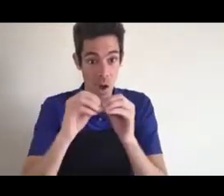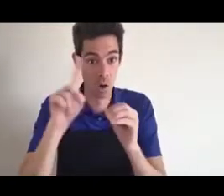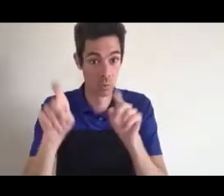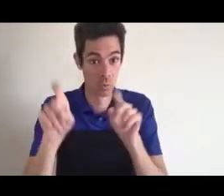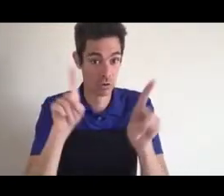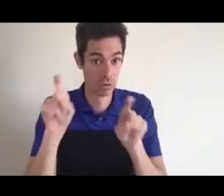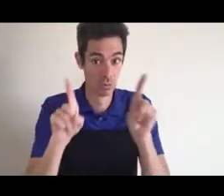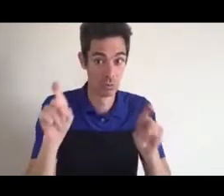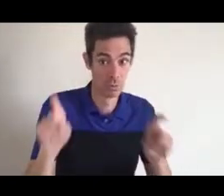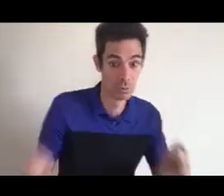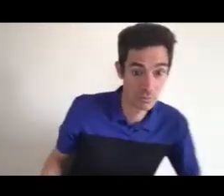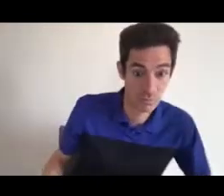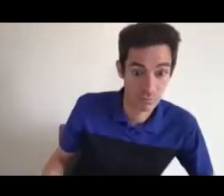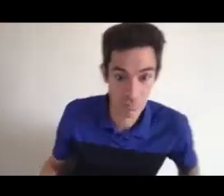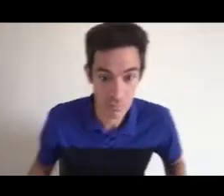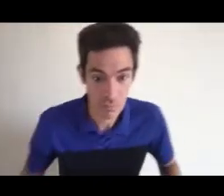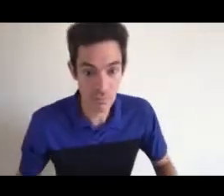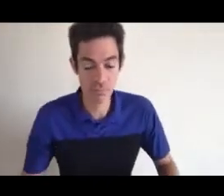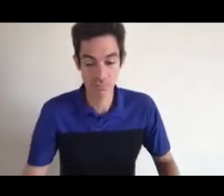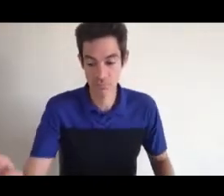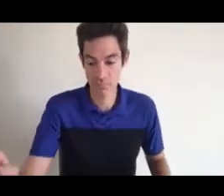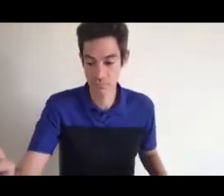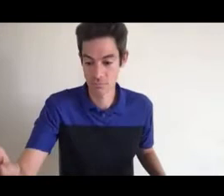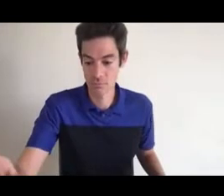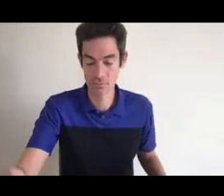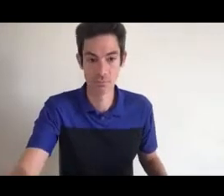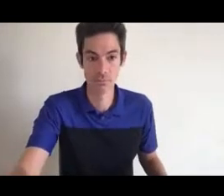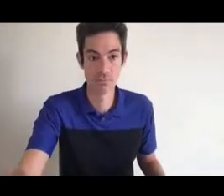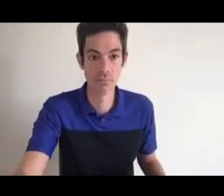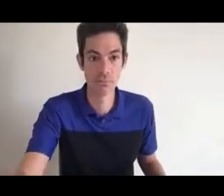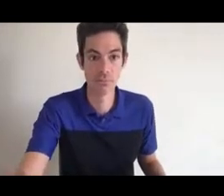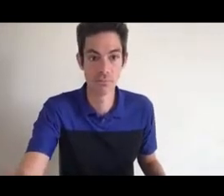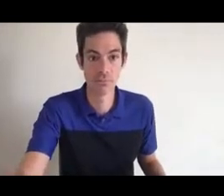All right, any other questions?